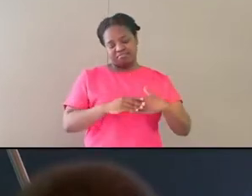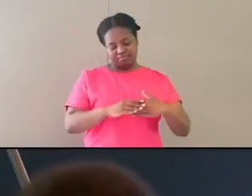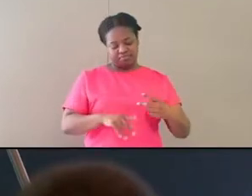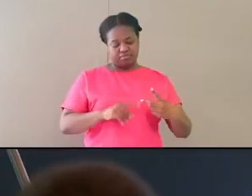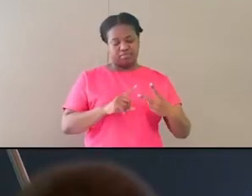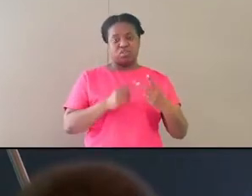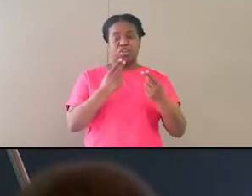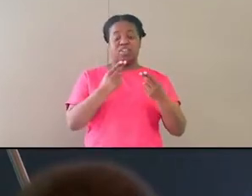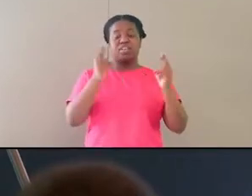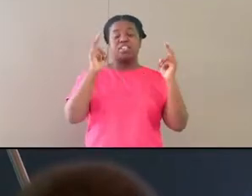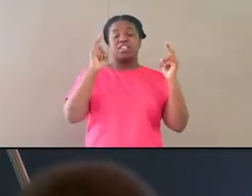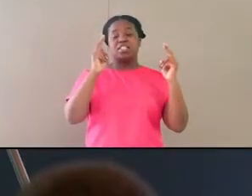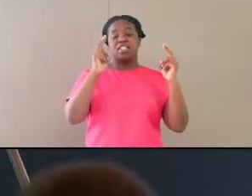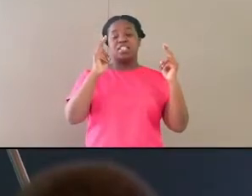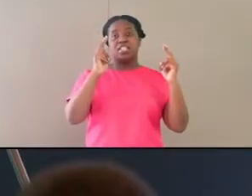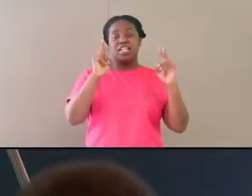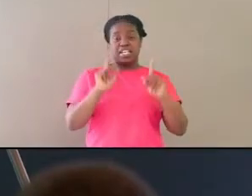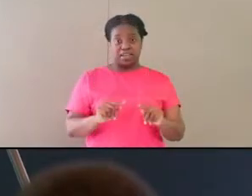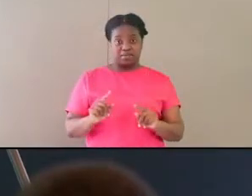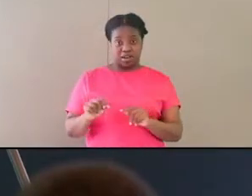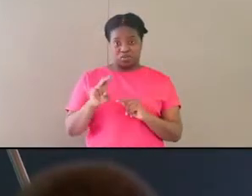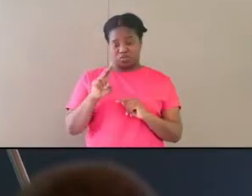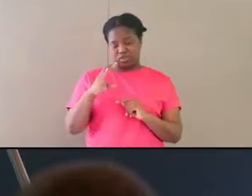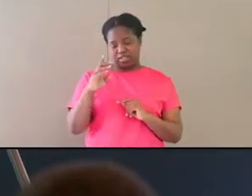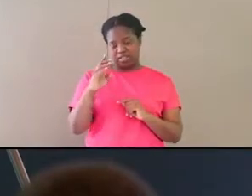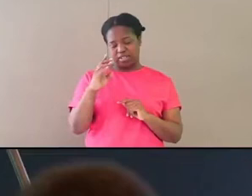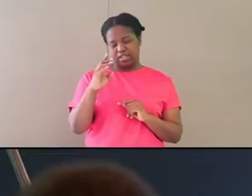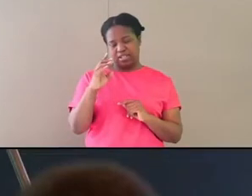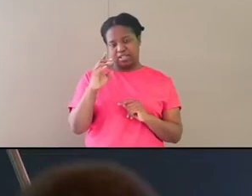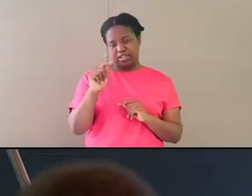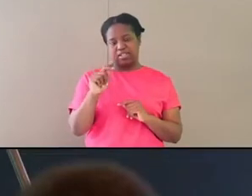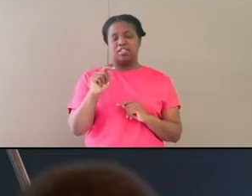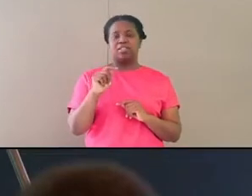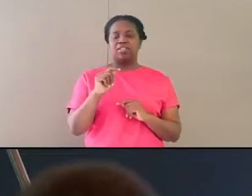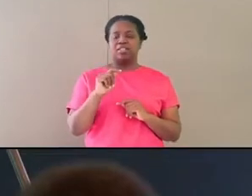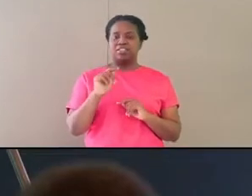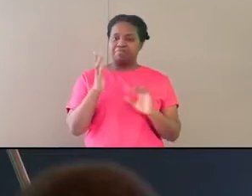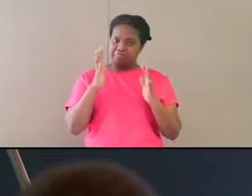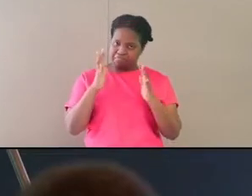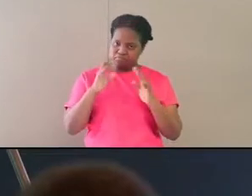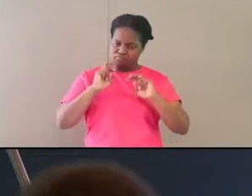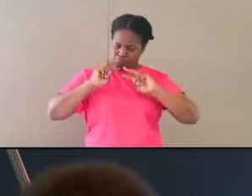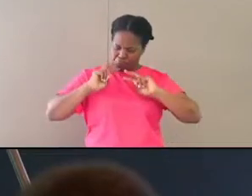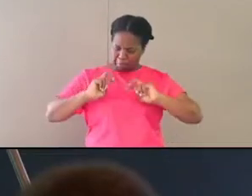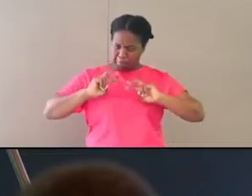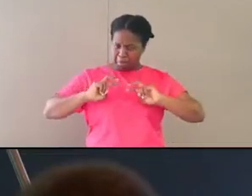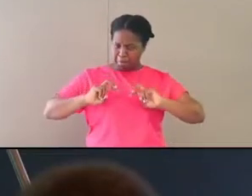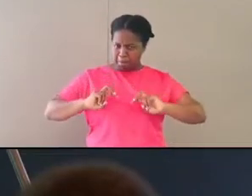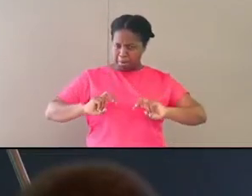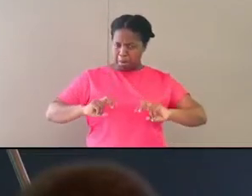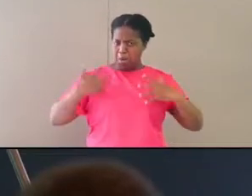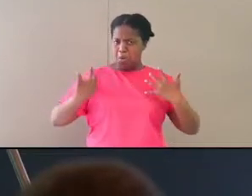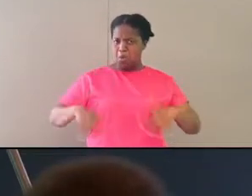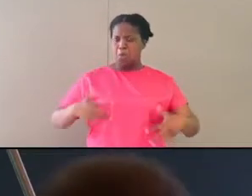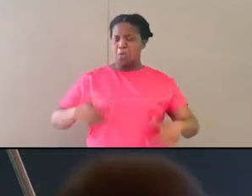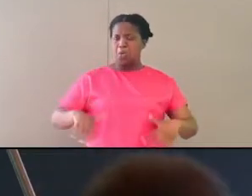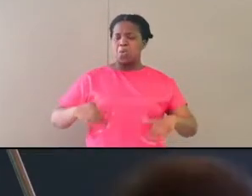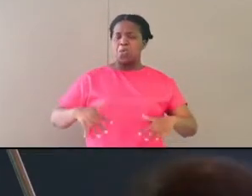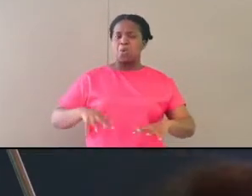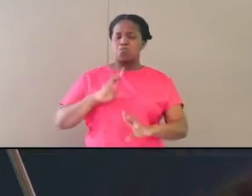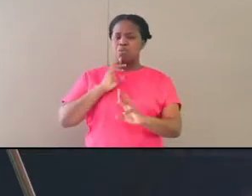university of Cape Town Children's Institute on this thorough and thought provoking